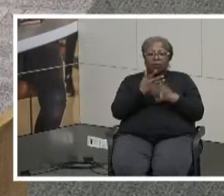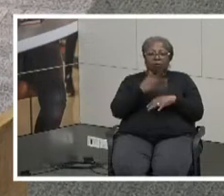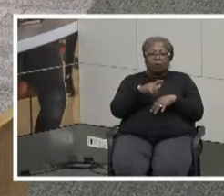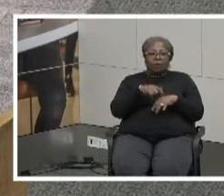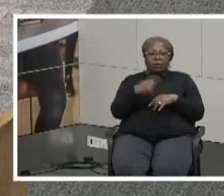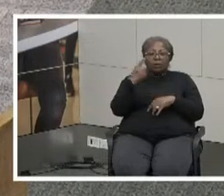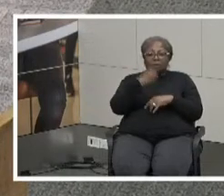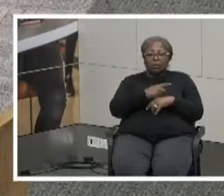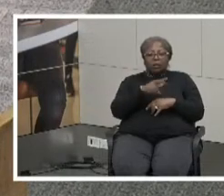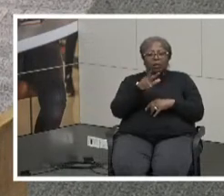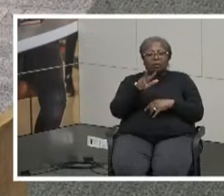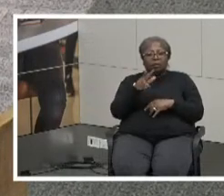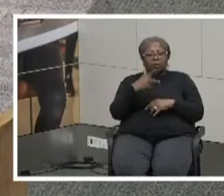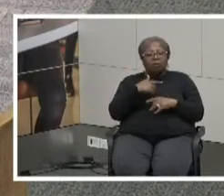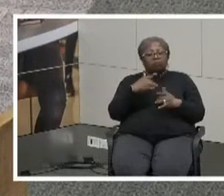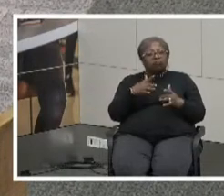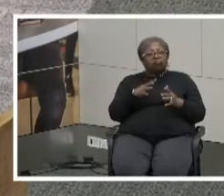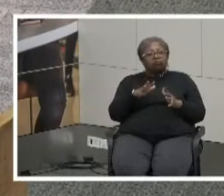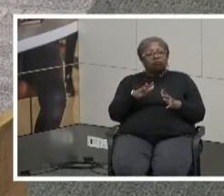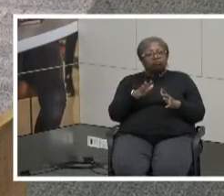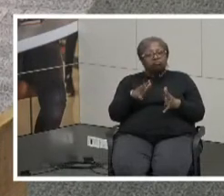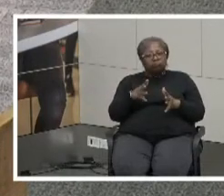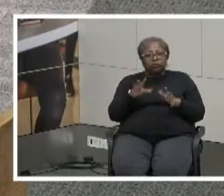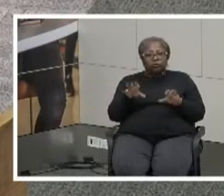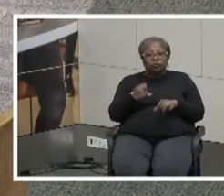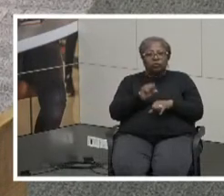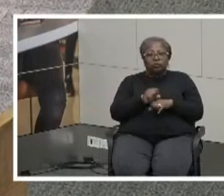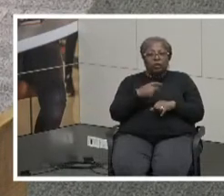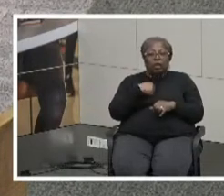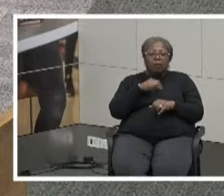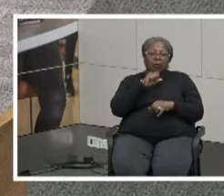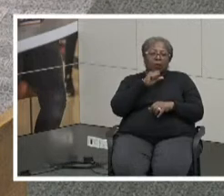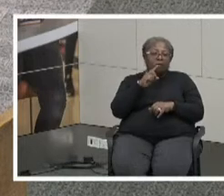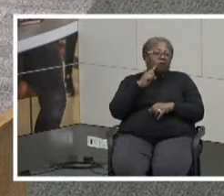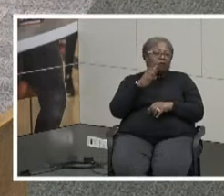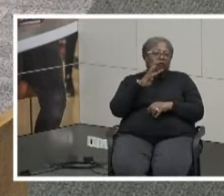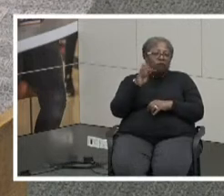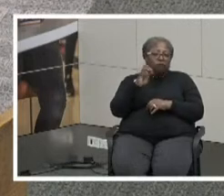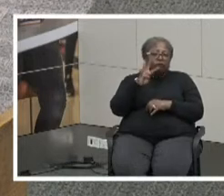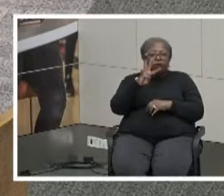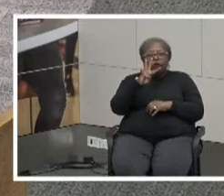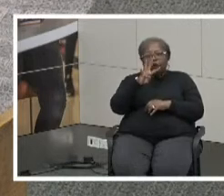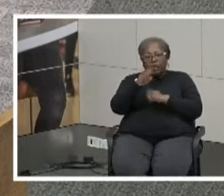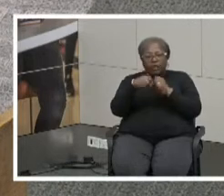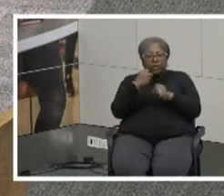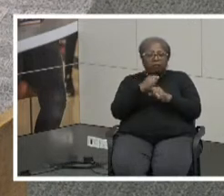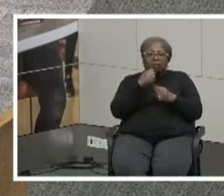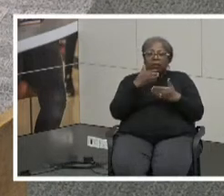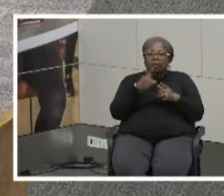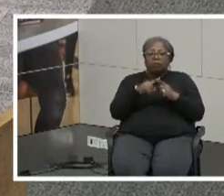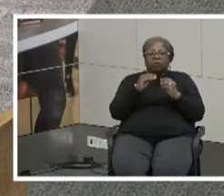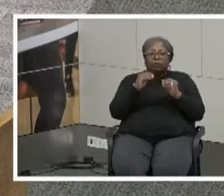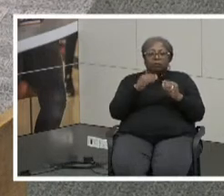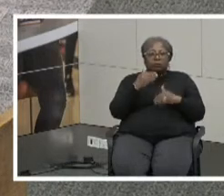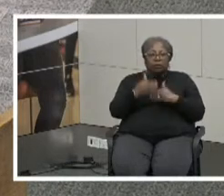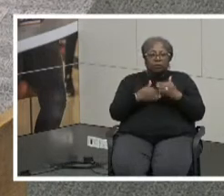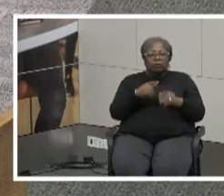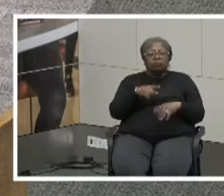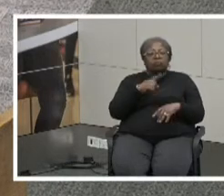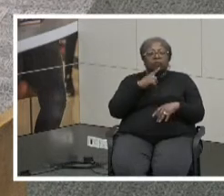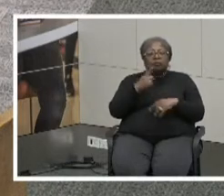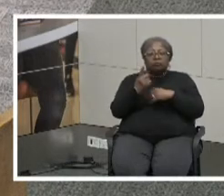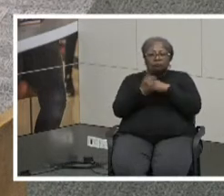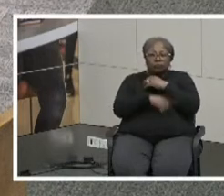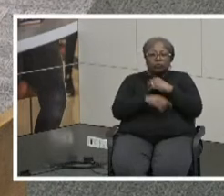three I was anxious to do the job i' been doing well and loving for four years I wasn't allowed to teach procedures yet I was being reprimanded for